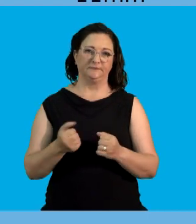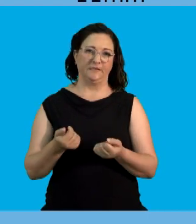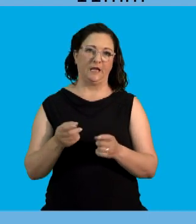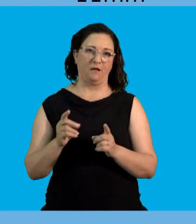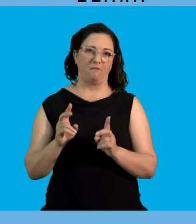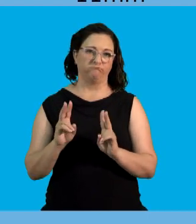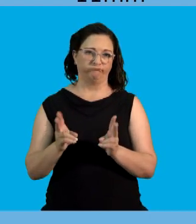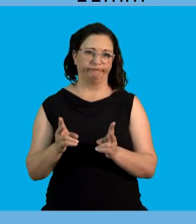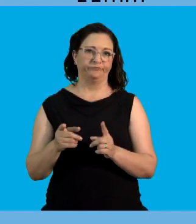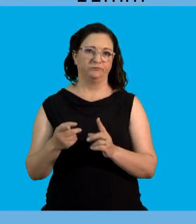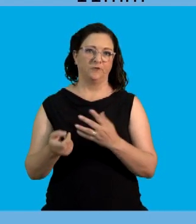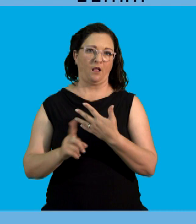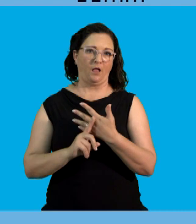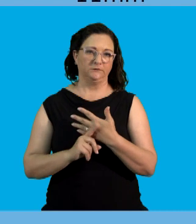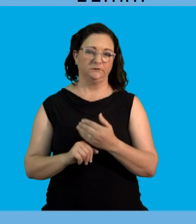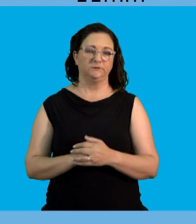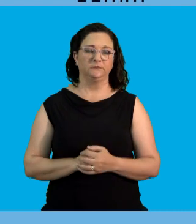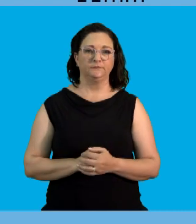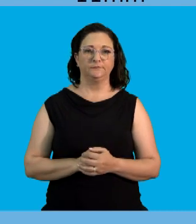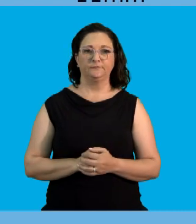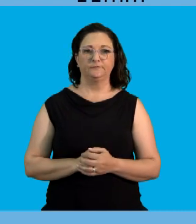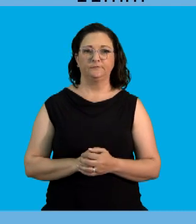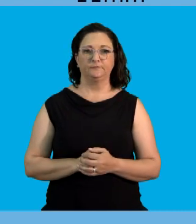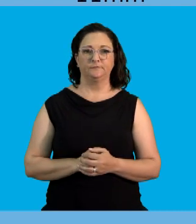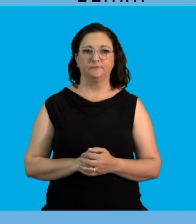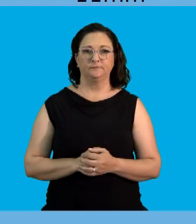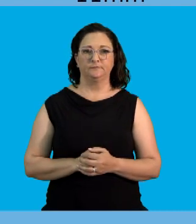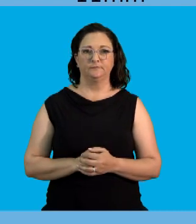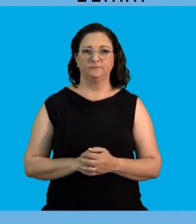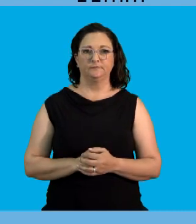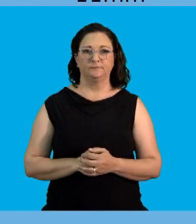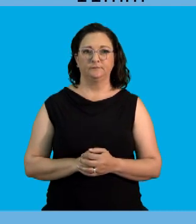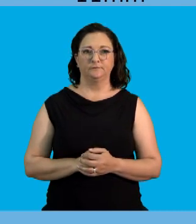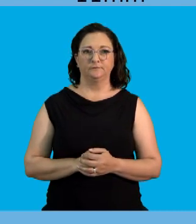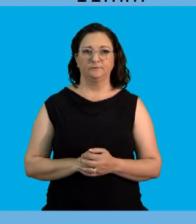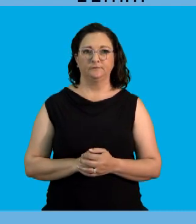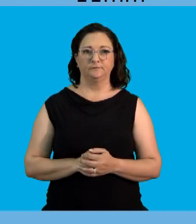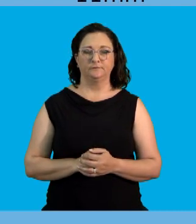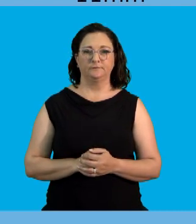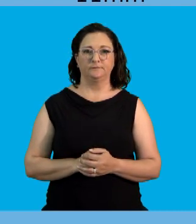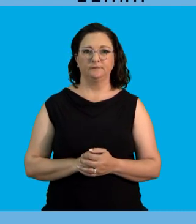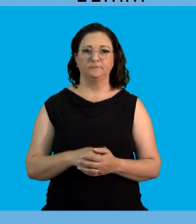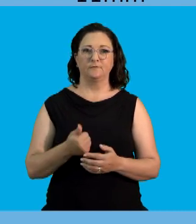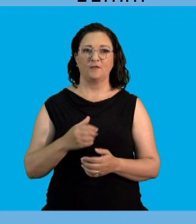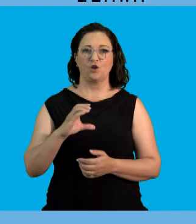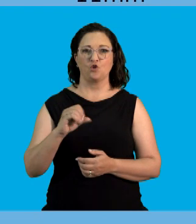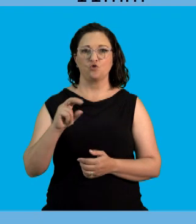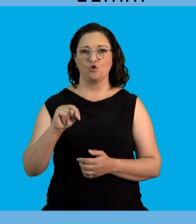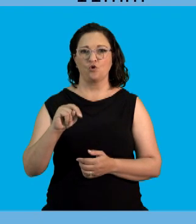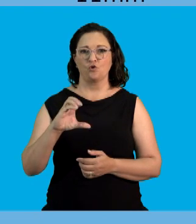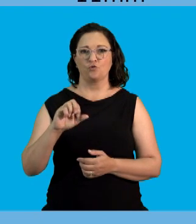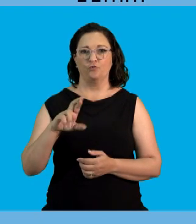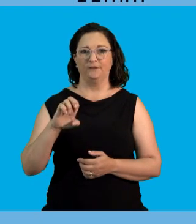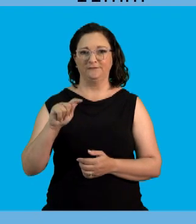class. Right. So this is going to be our